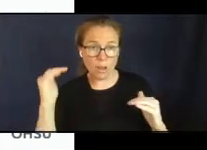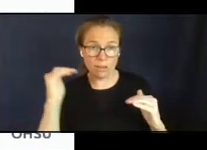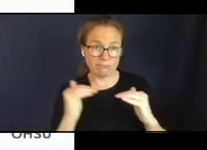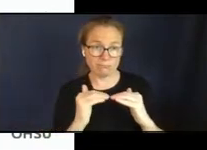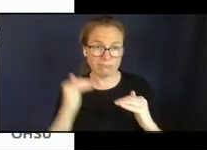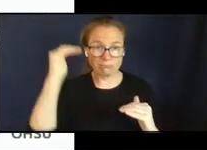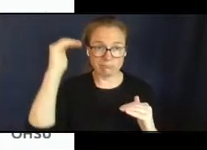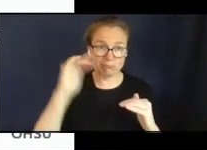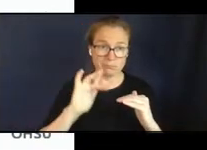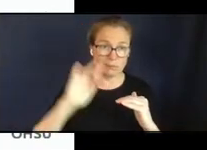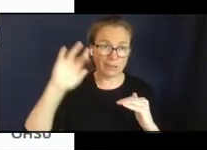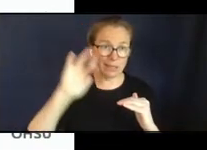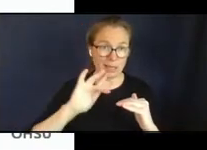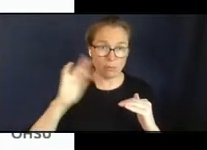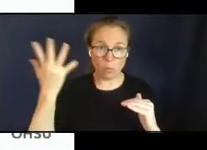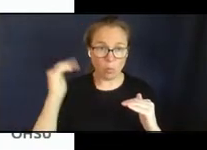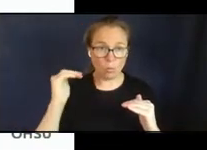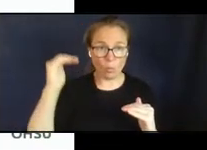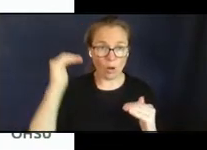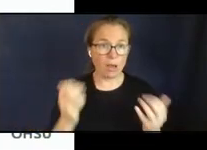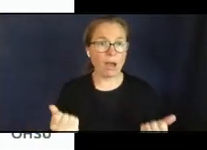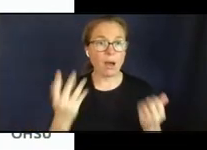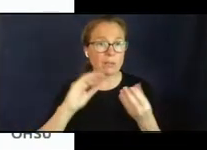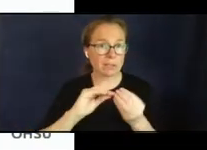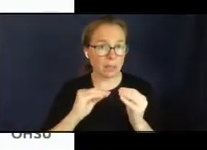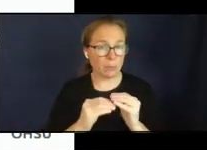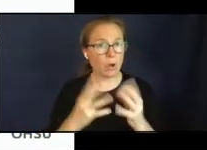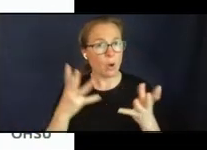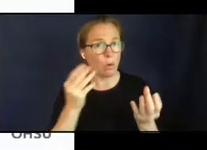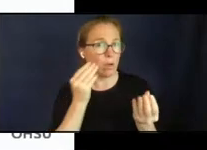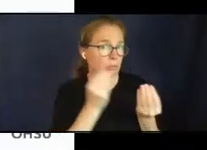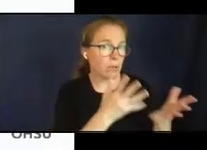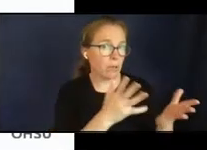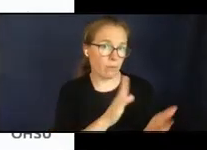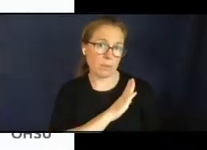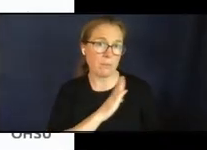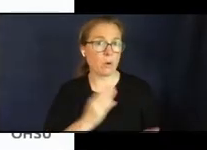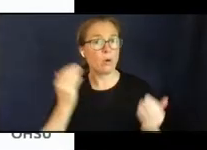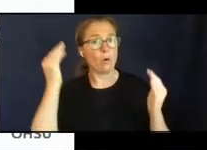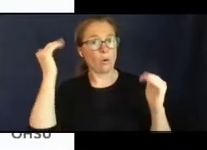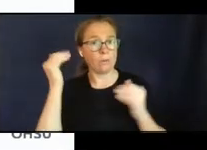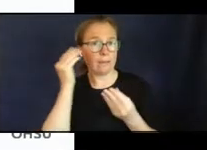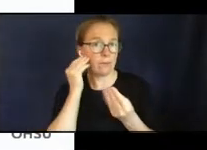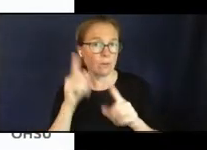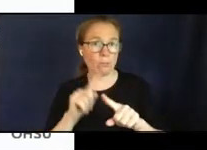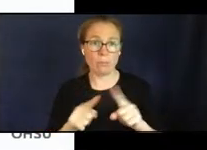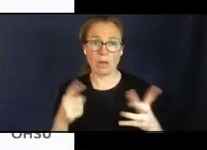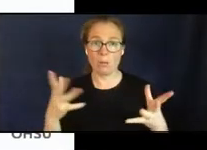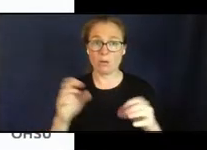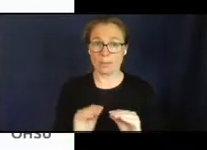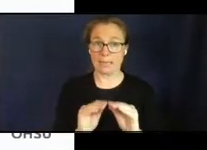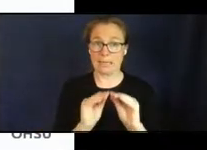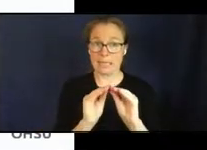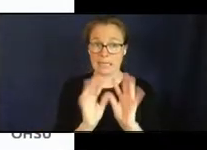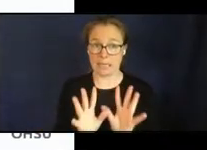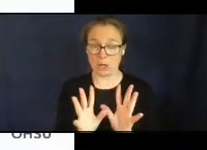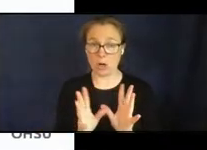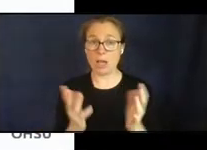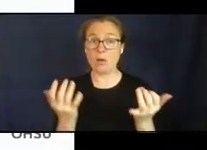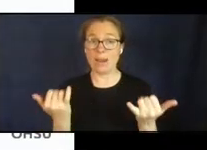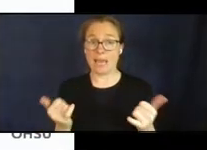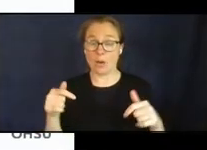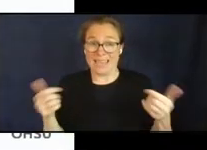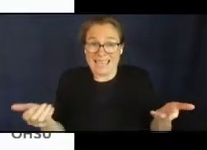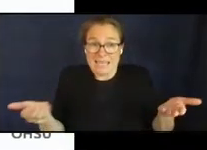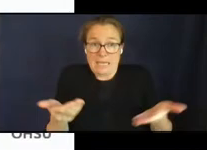But I just want to be very clear that we have included the equity across the faculty in